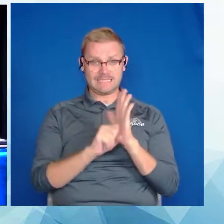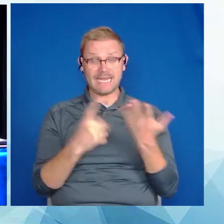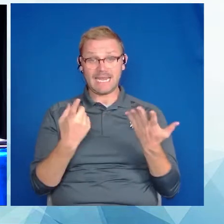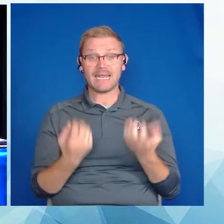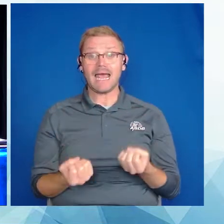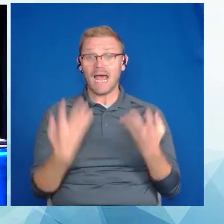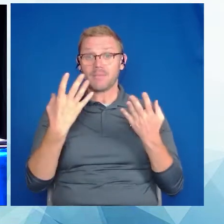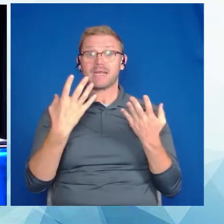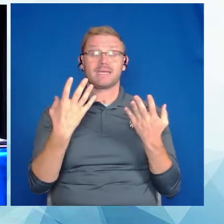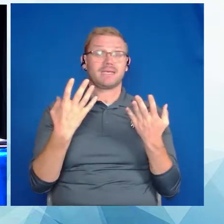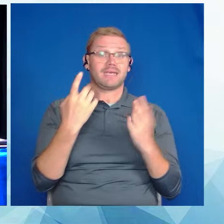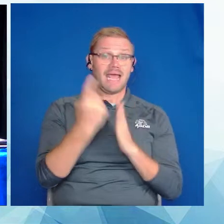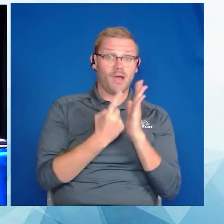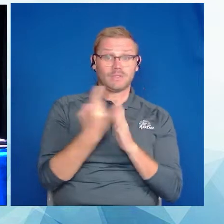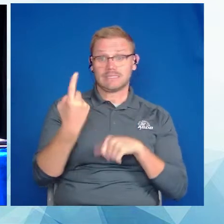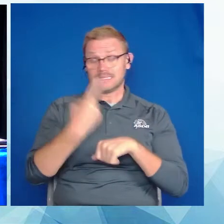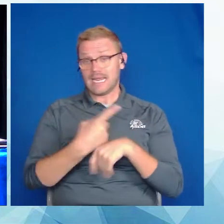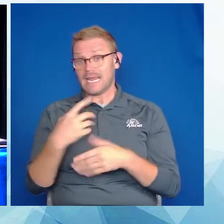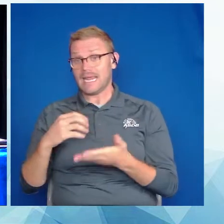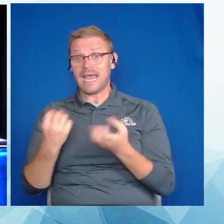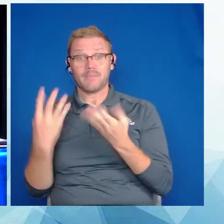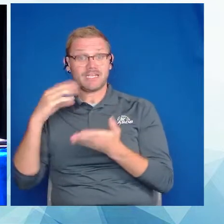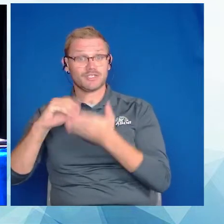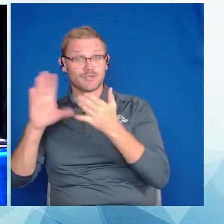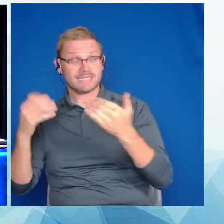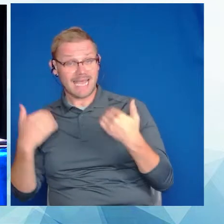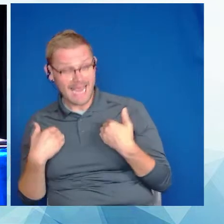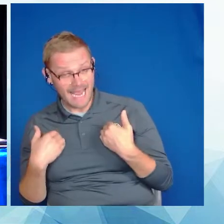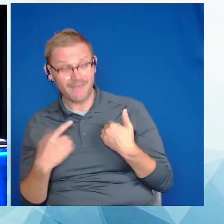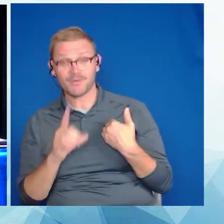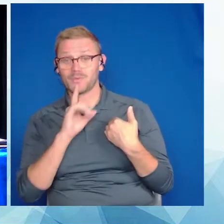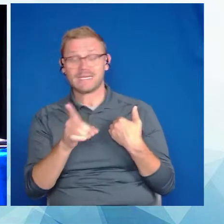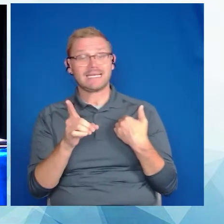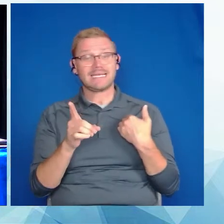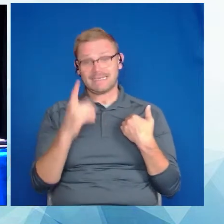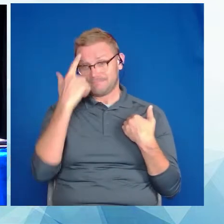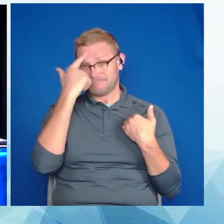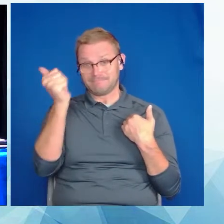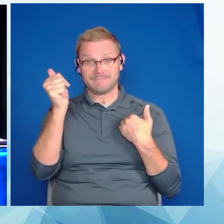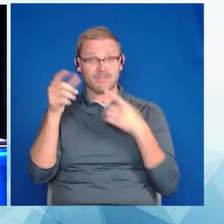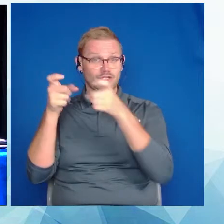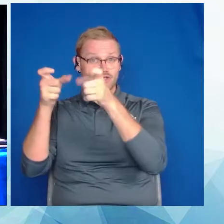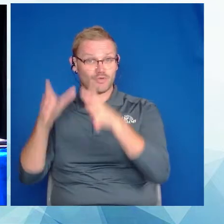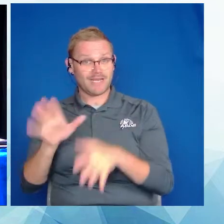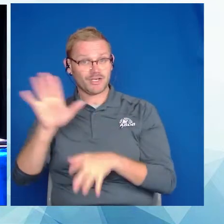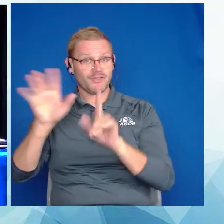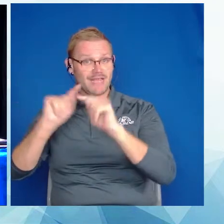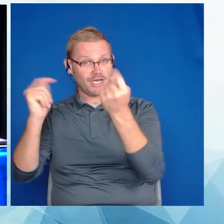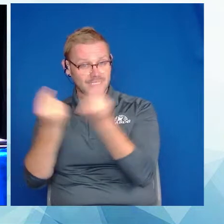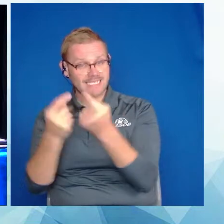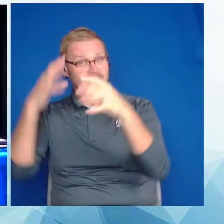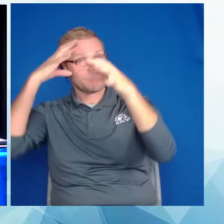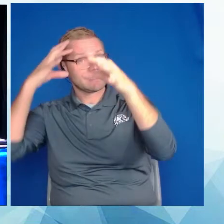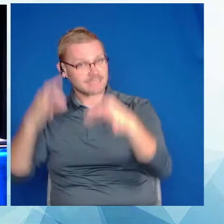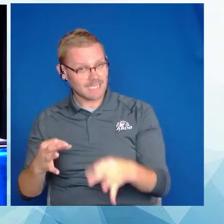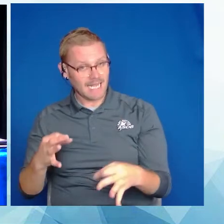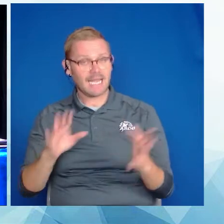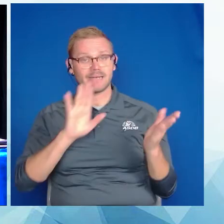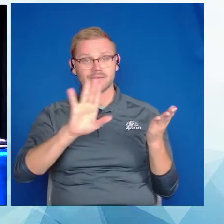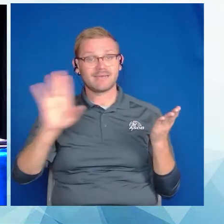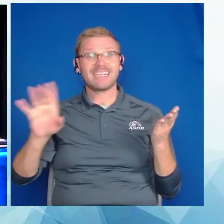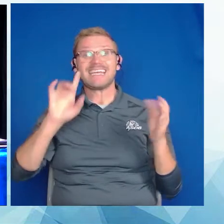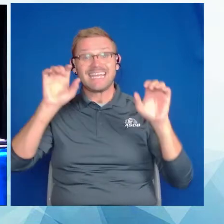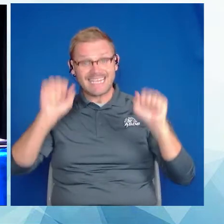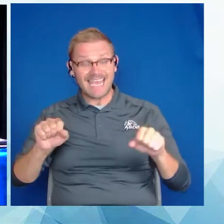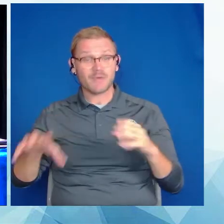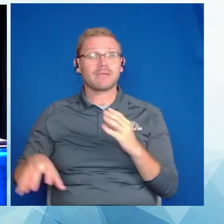number of hours in the day and the students they have, then it really is up to the director and their team to decide, can